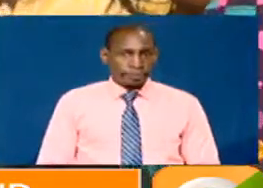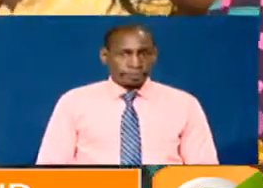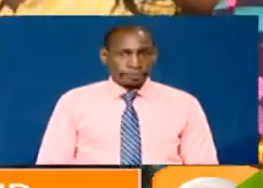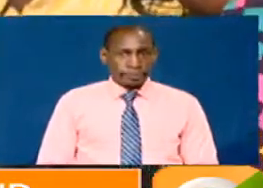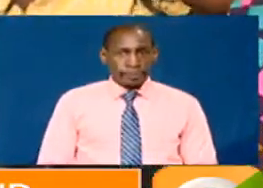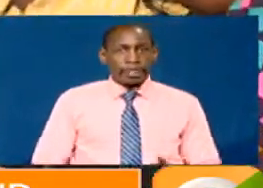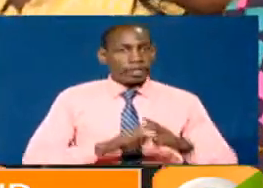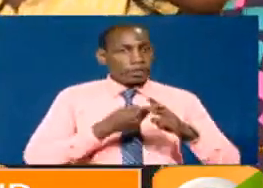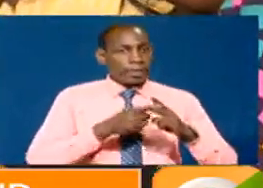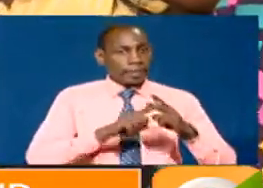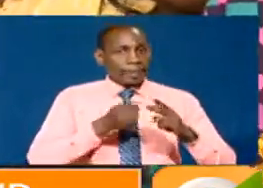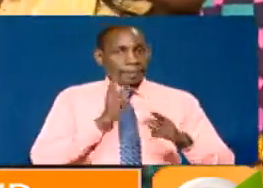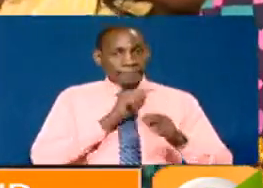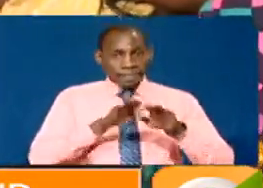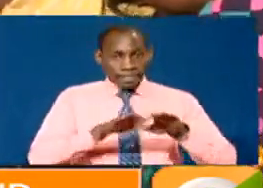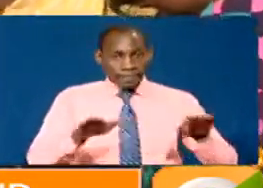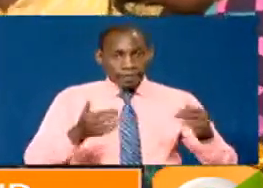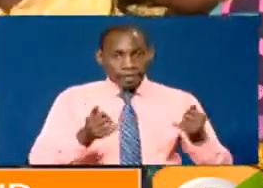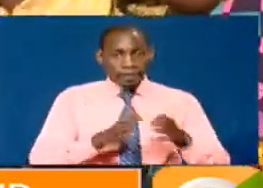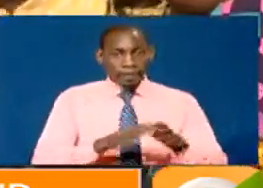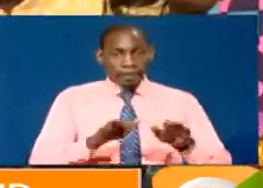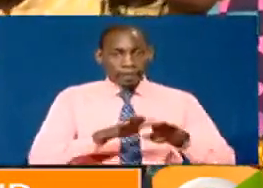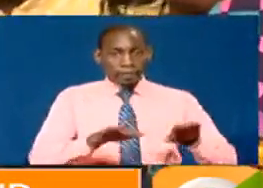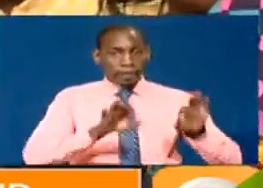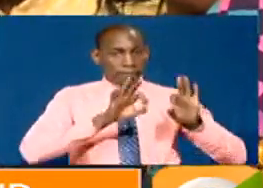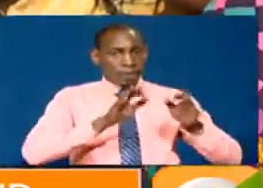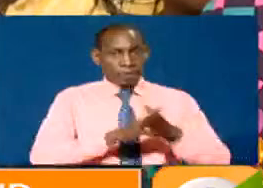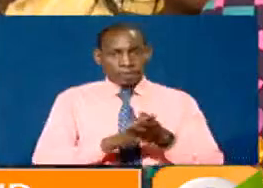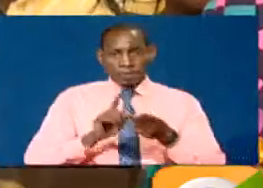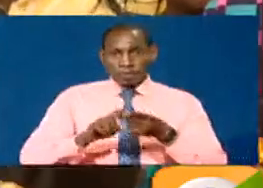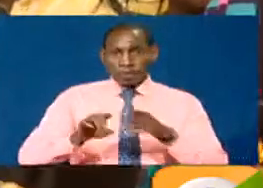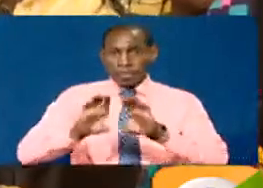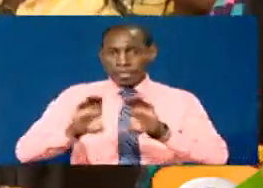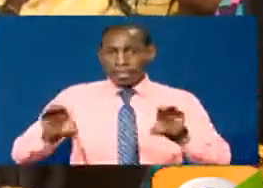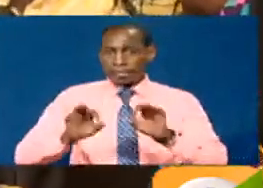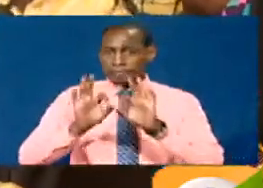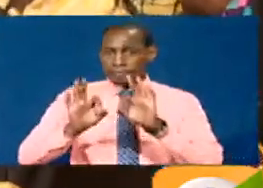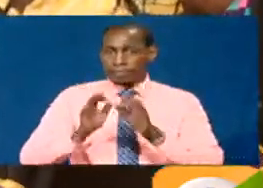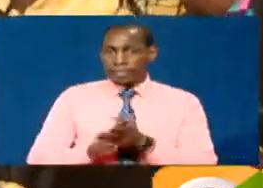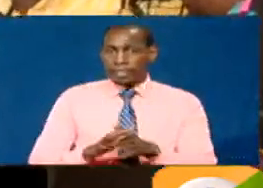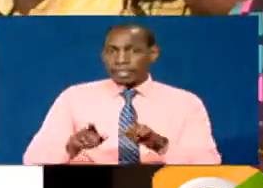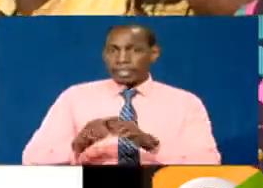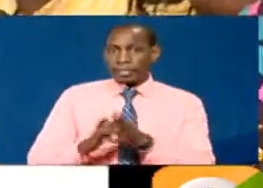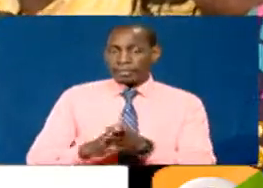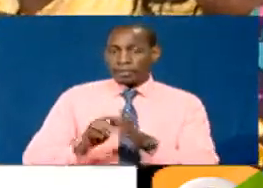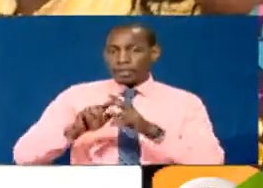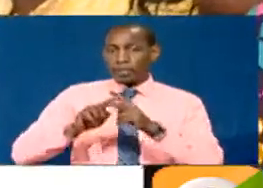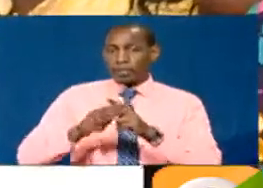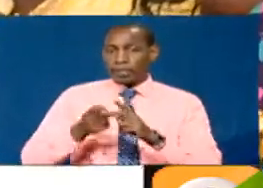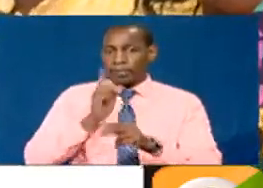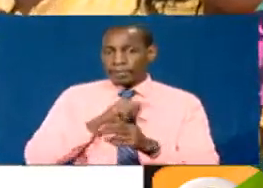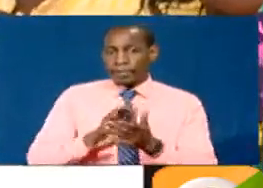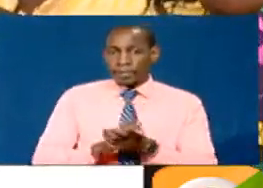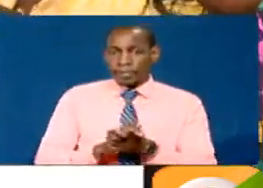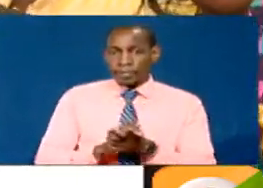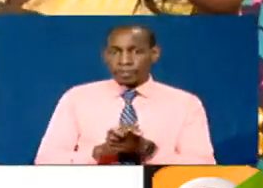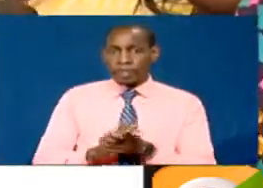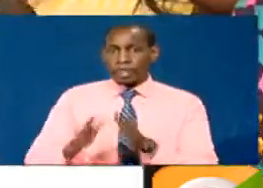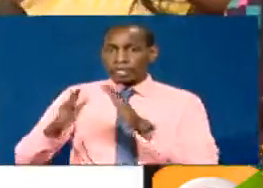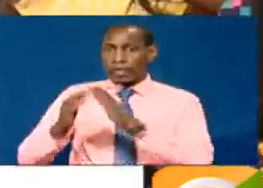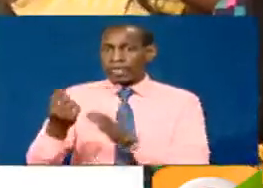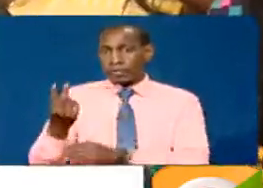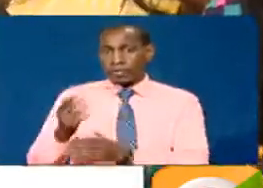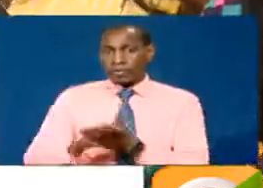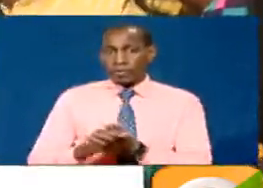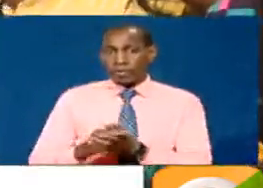the floors. They are now neat. We've done the drainage. We've done for them, I think, two sets of ablution blocks